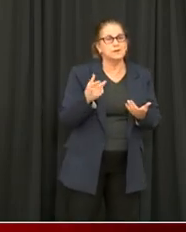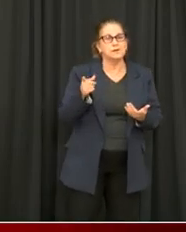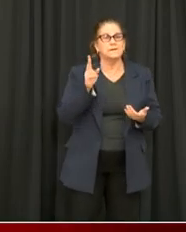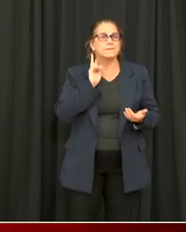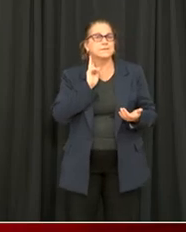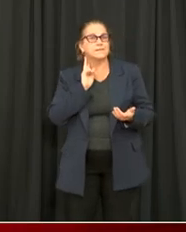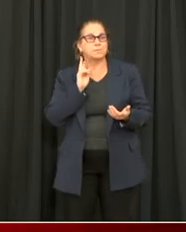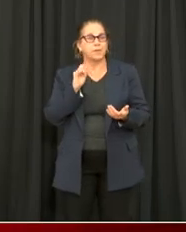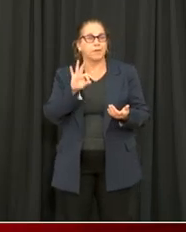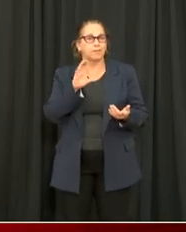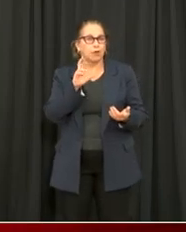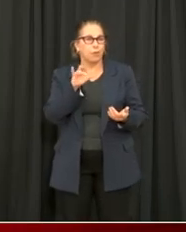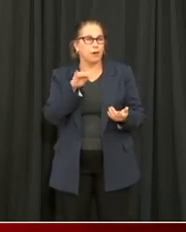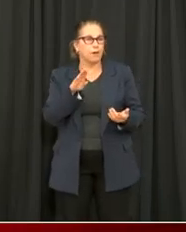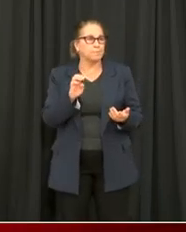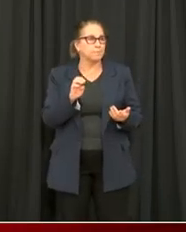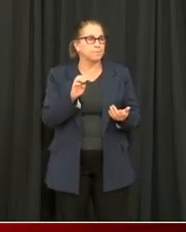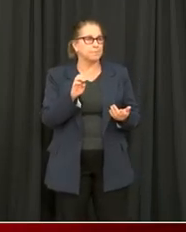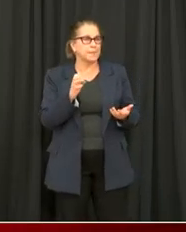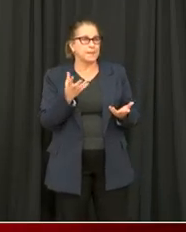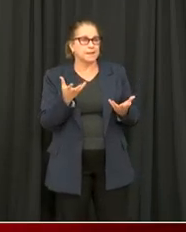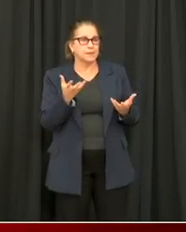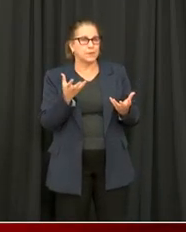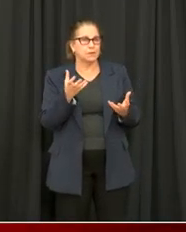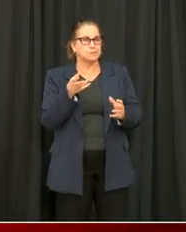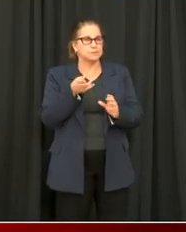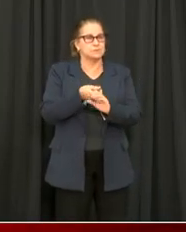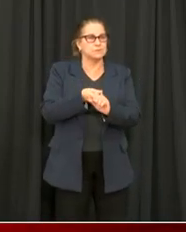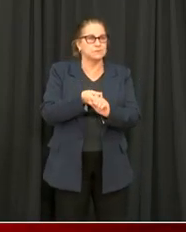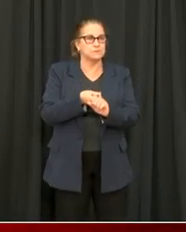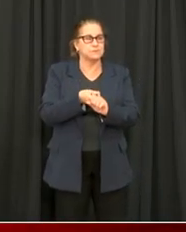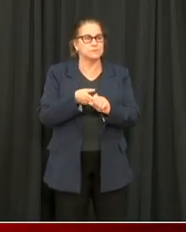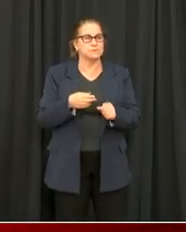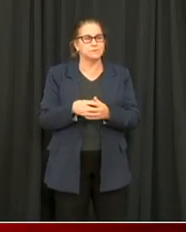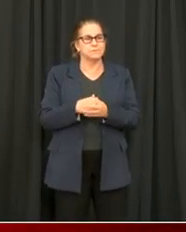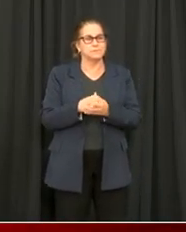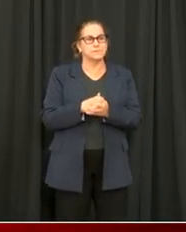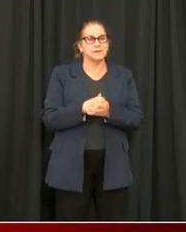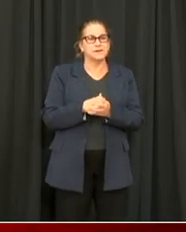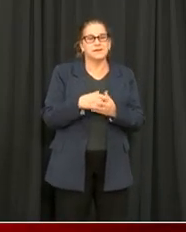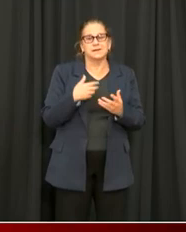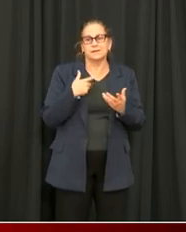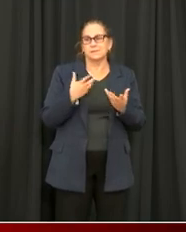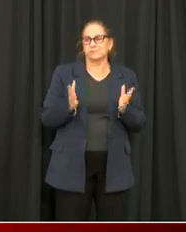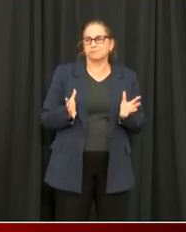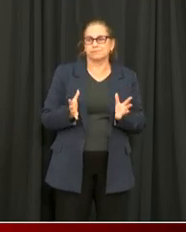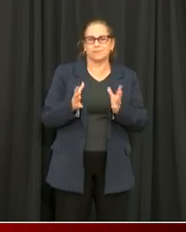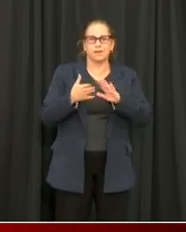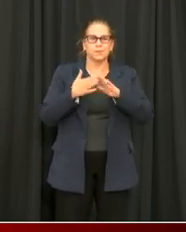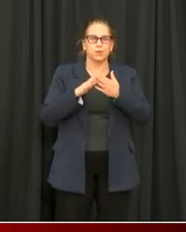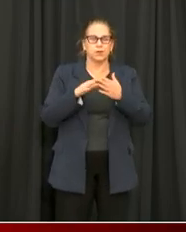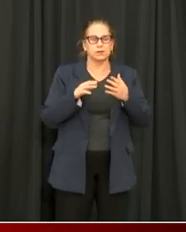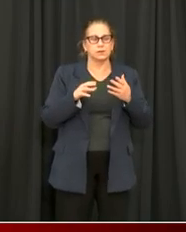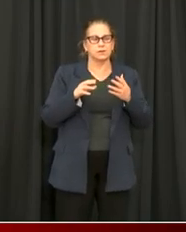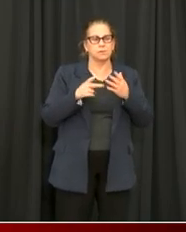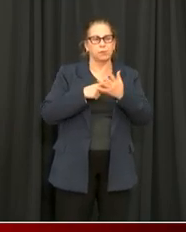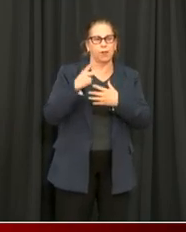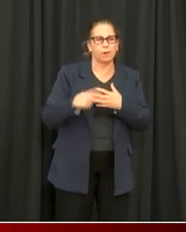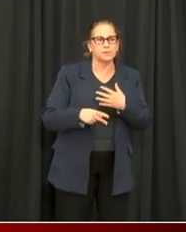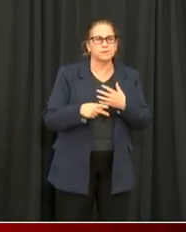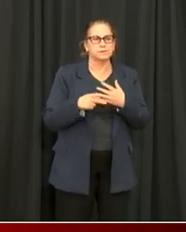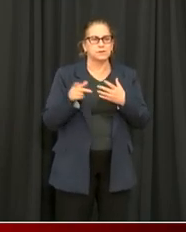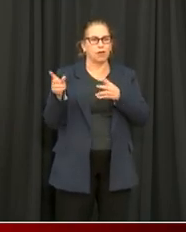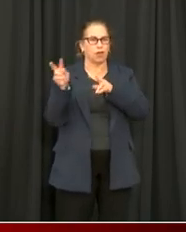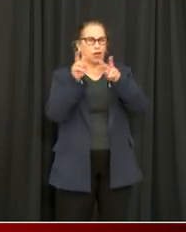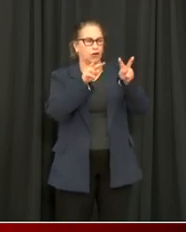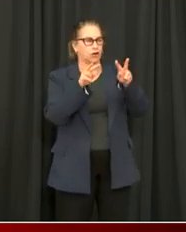also have the ability to change the trajectory of how our neighborhood is moving. And that Pathways program has worked very well